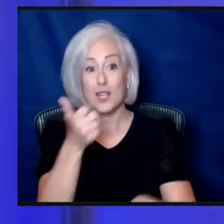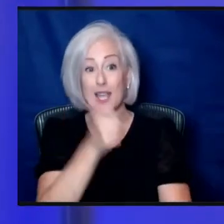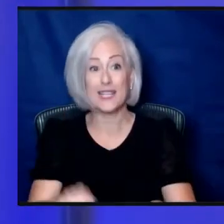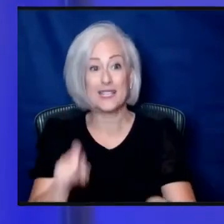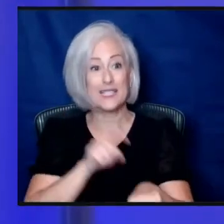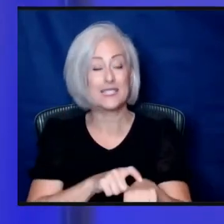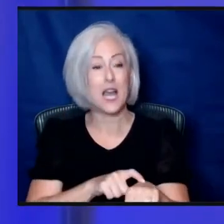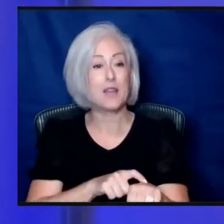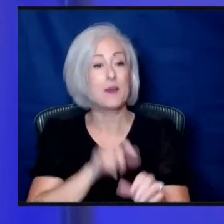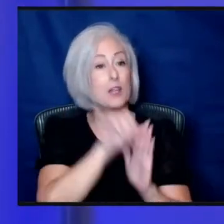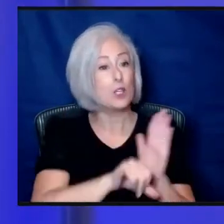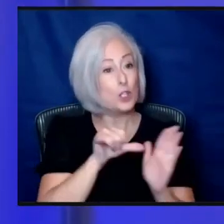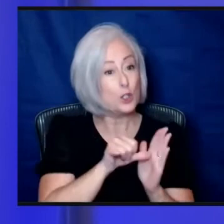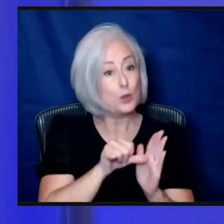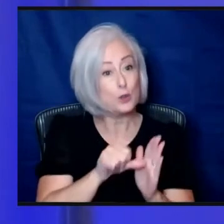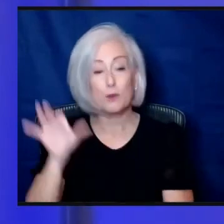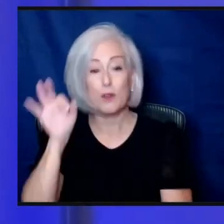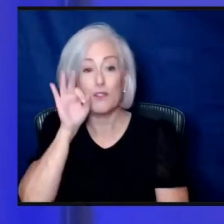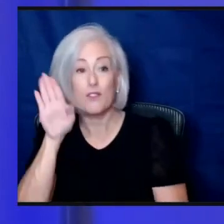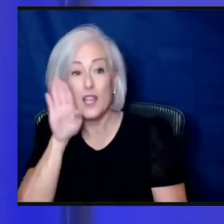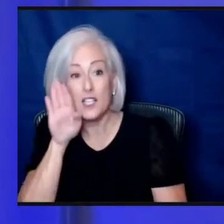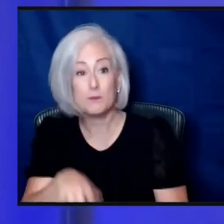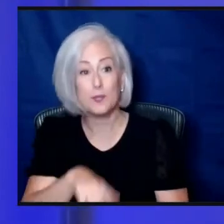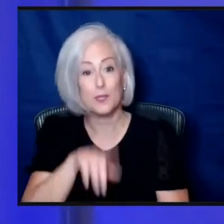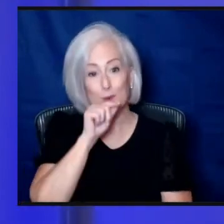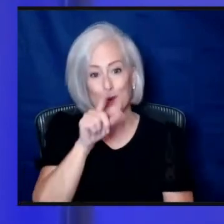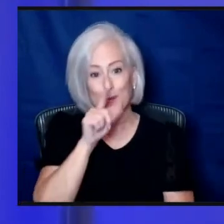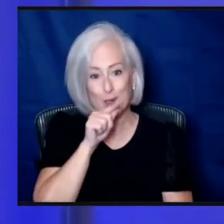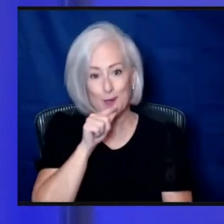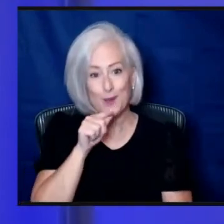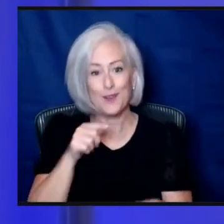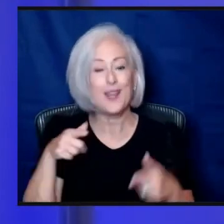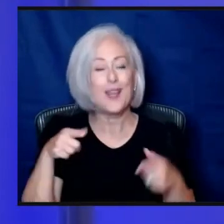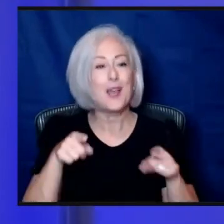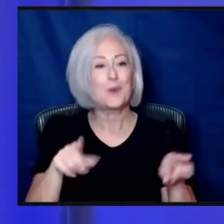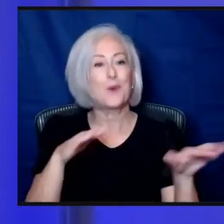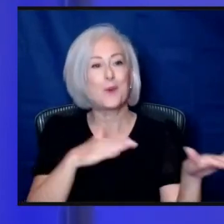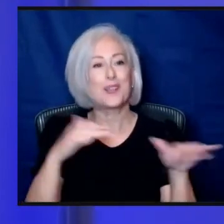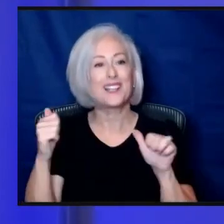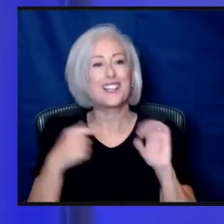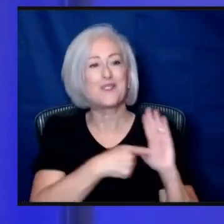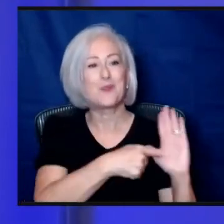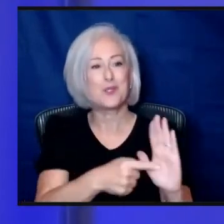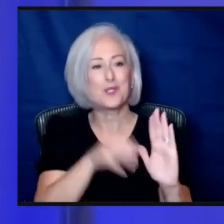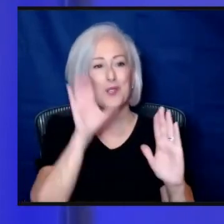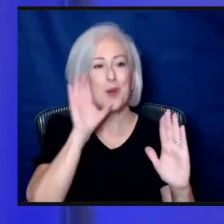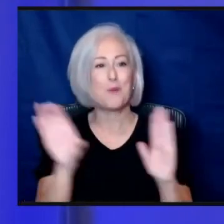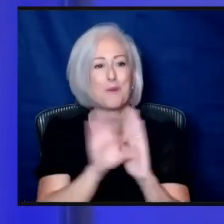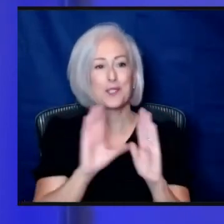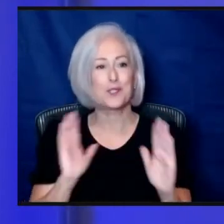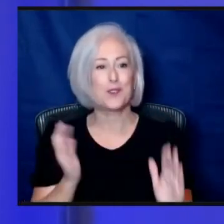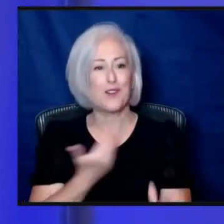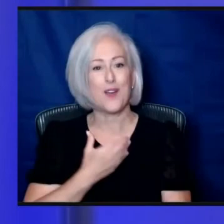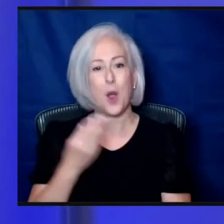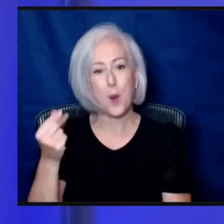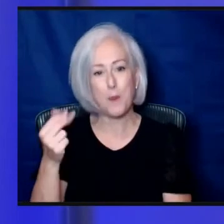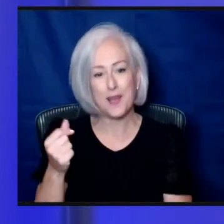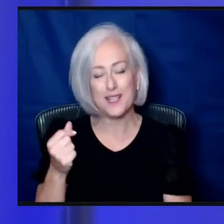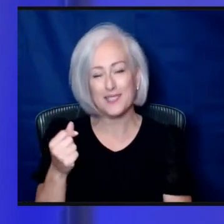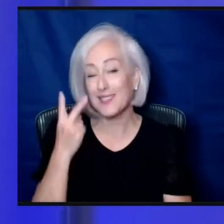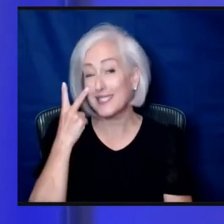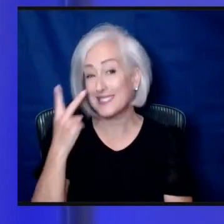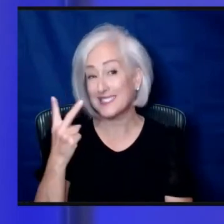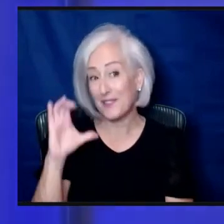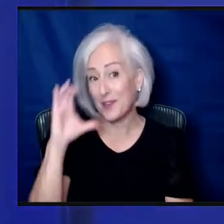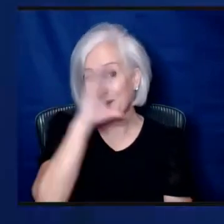Twitter. And as we leave you this morning, we would love to share some snaps of our pets here on the media team. Let's just see if you can guess whose dog belongs